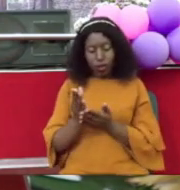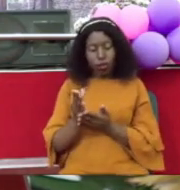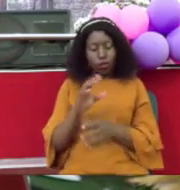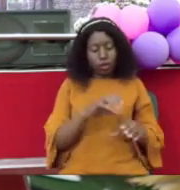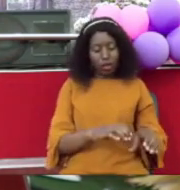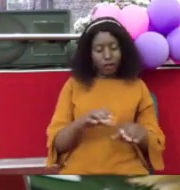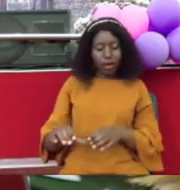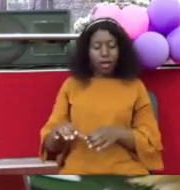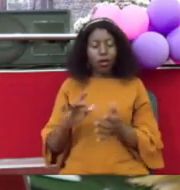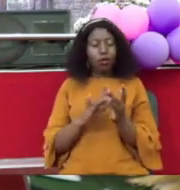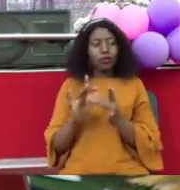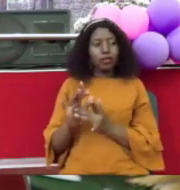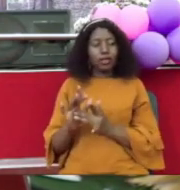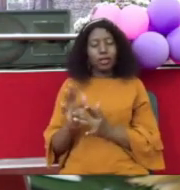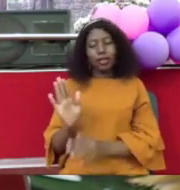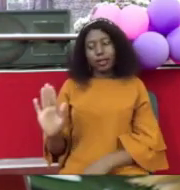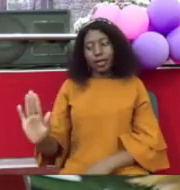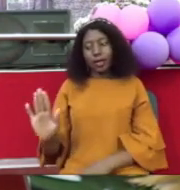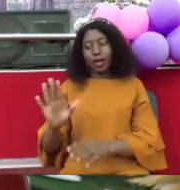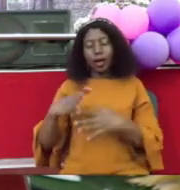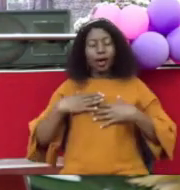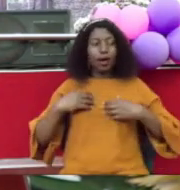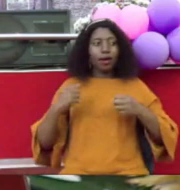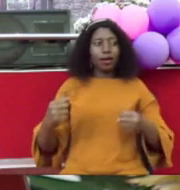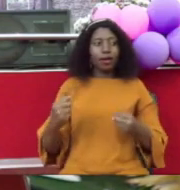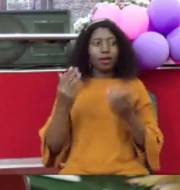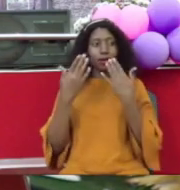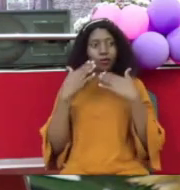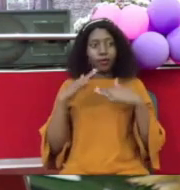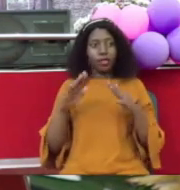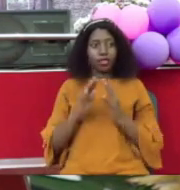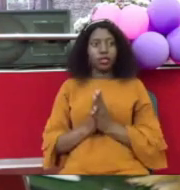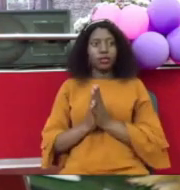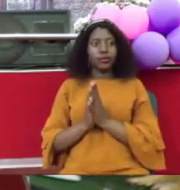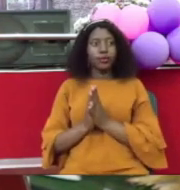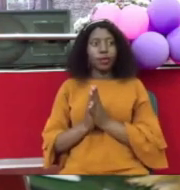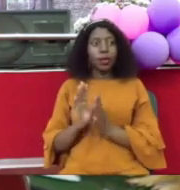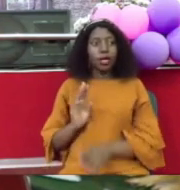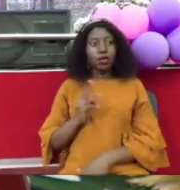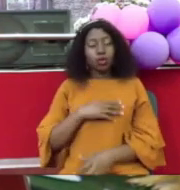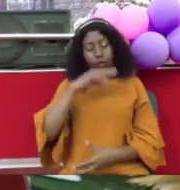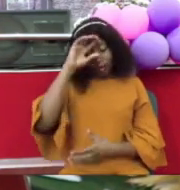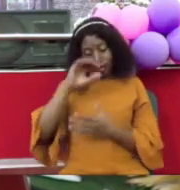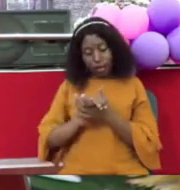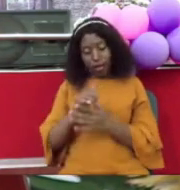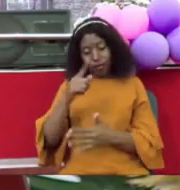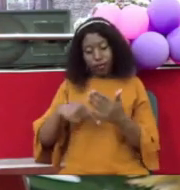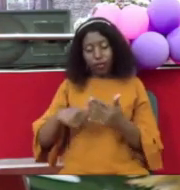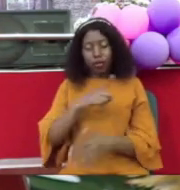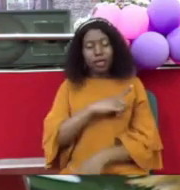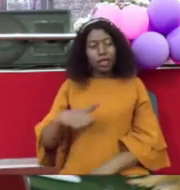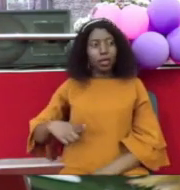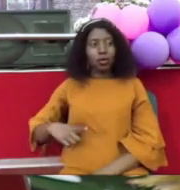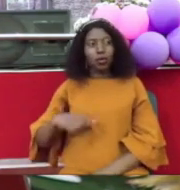Ya kwamba tunaamini kwa mijeledi ya Yesu wamepona. So we believe what the Lord tells us. Kwa basi tunaamini